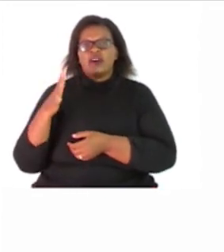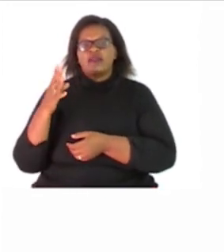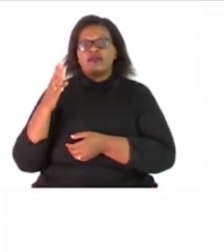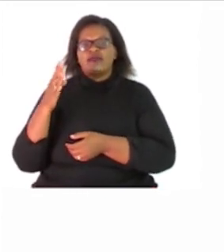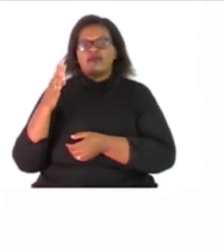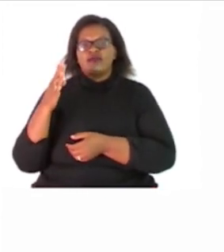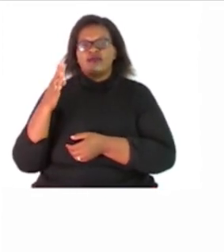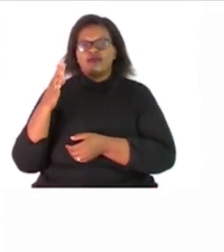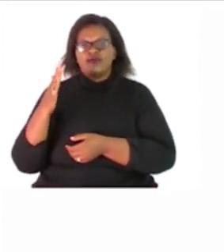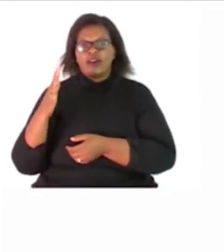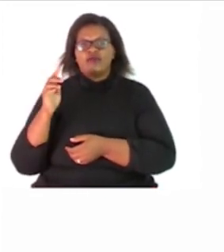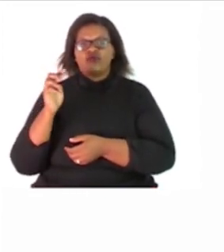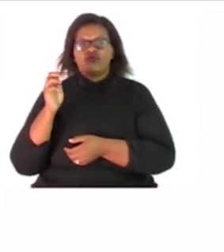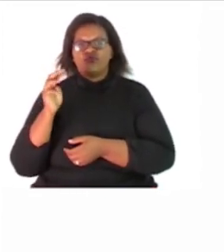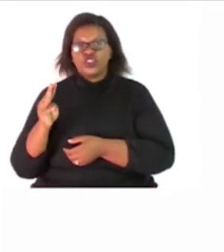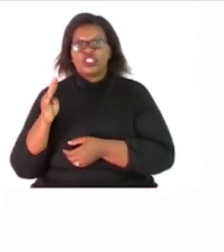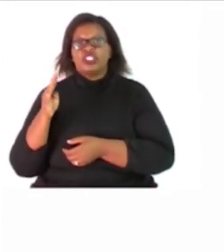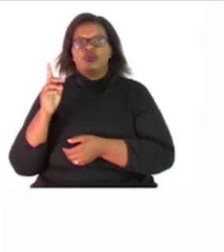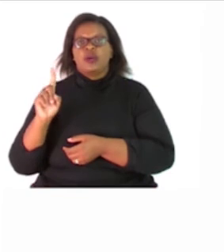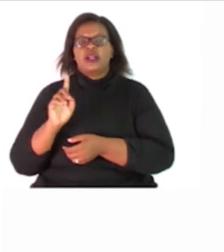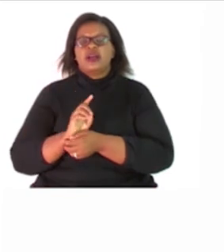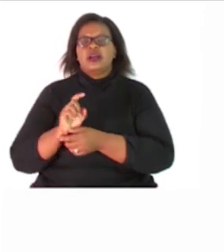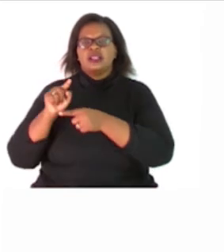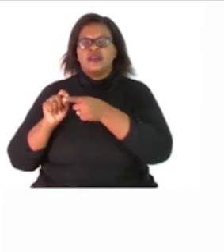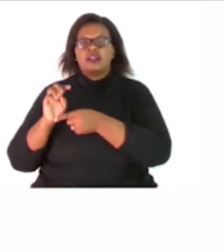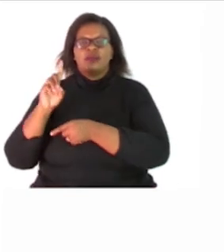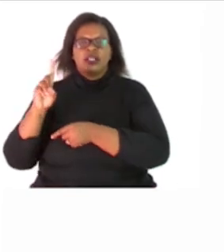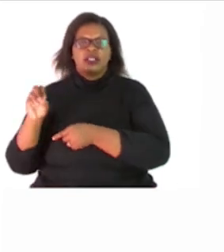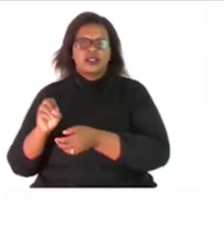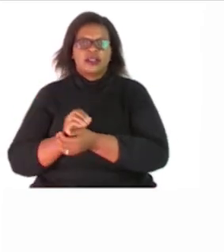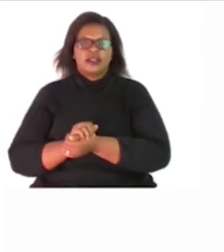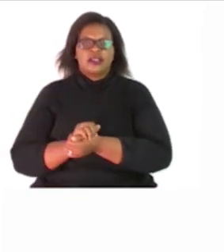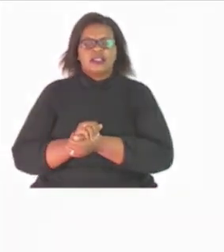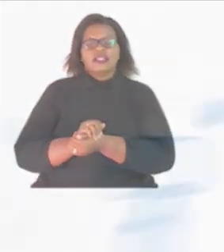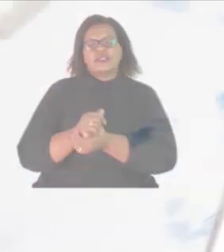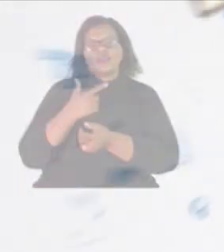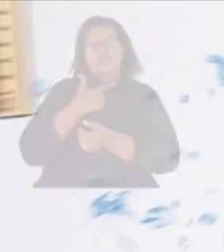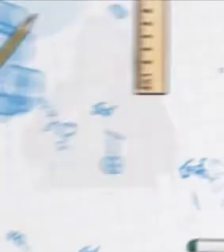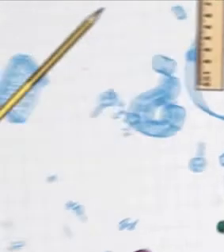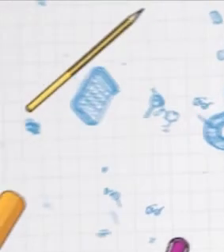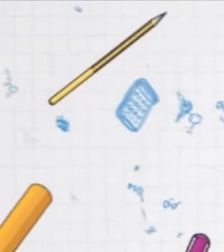3,541 divided by 10. Boys and girls, thank you so much.